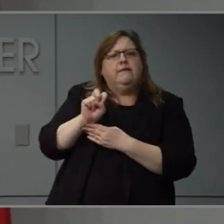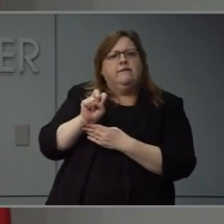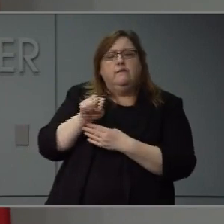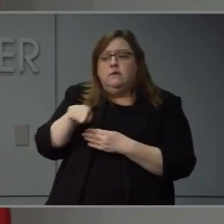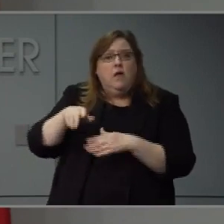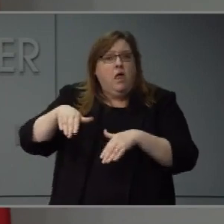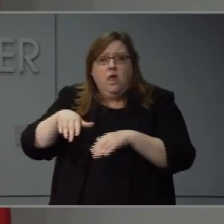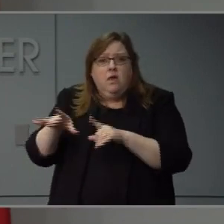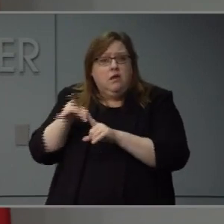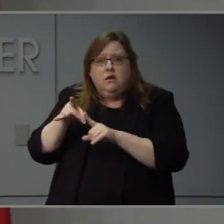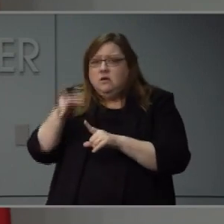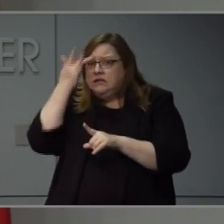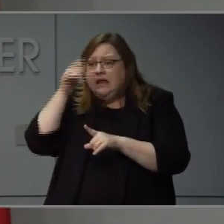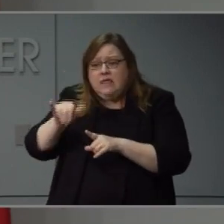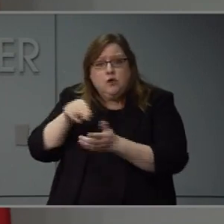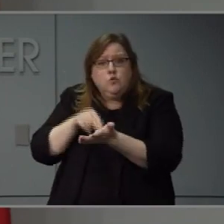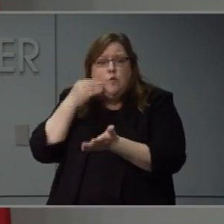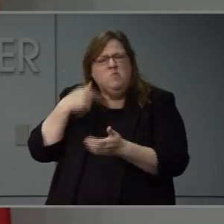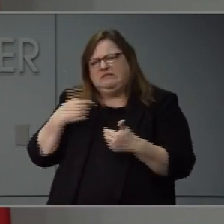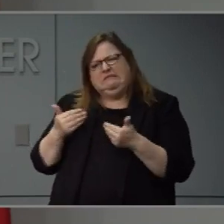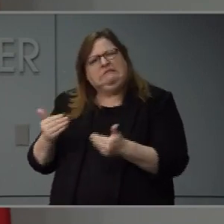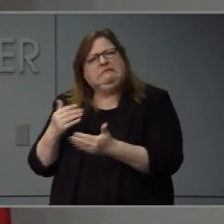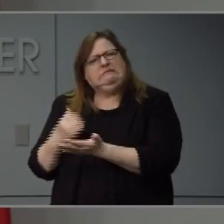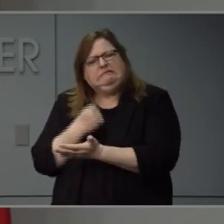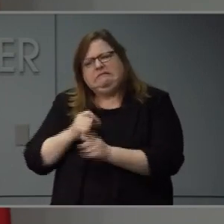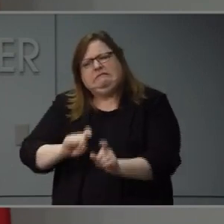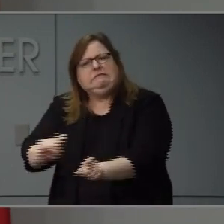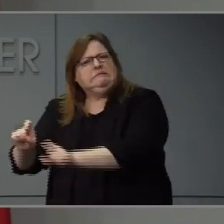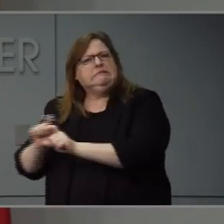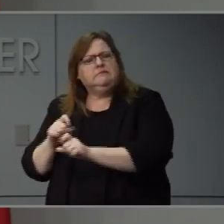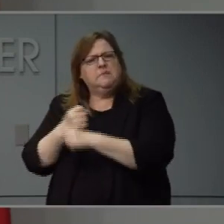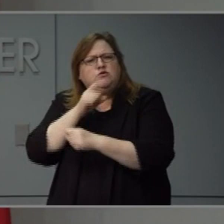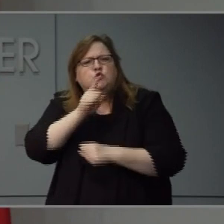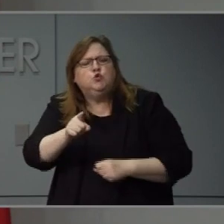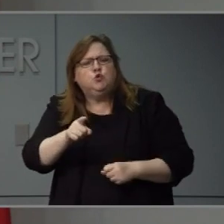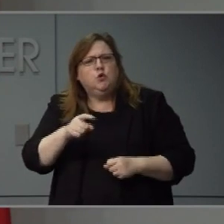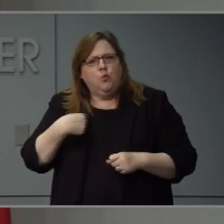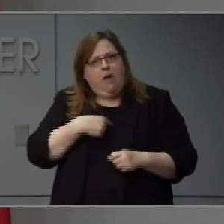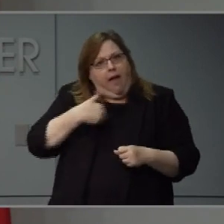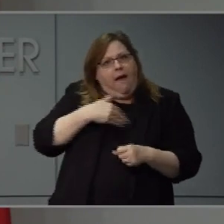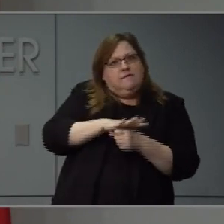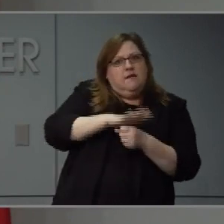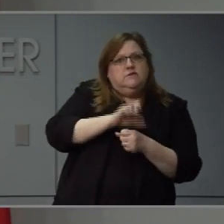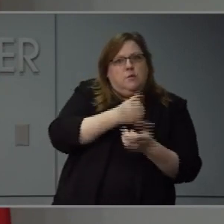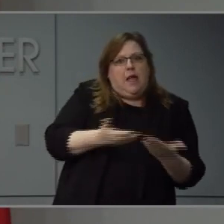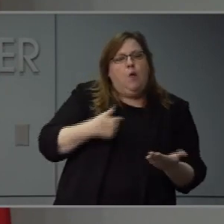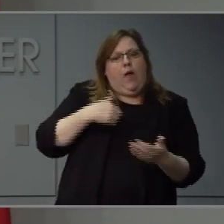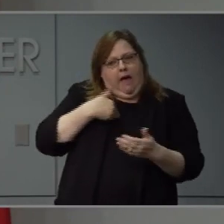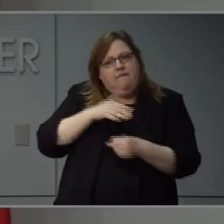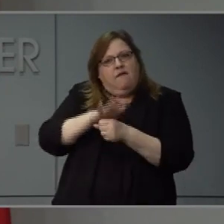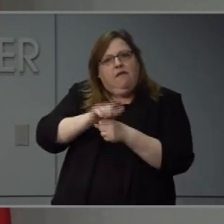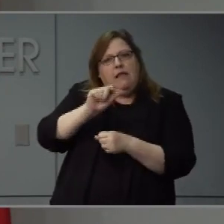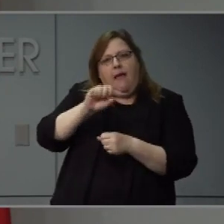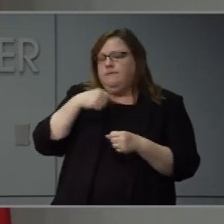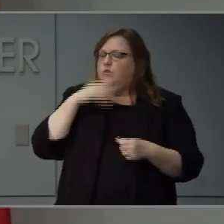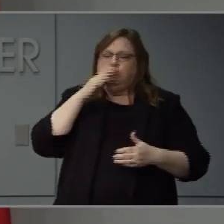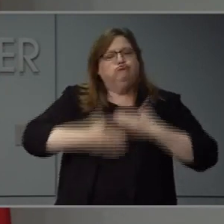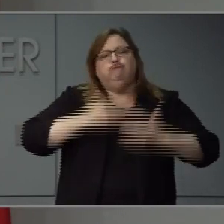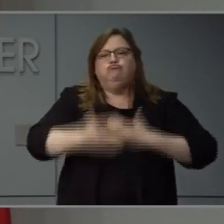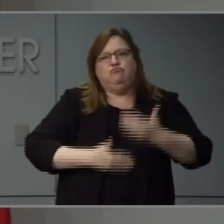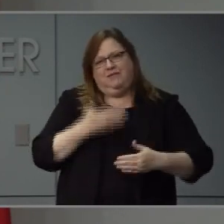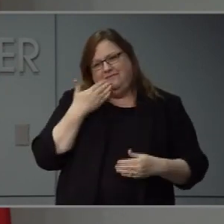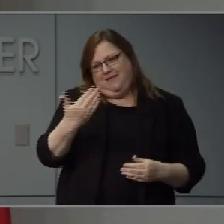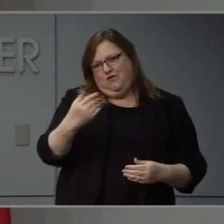the supplies, now that we feel like we have the capacity to do it. So we're going to keep moving forward on that. So thanks for the question,